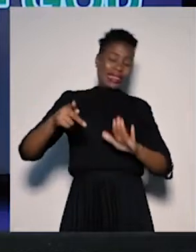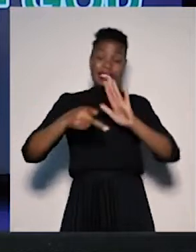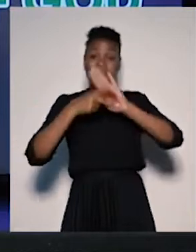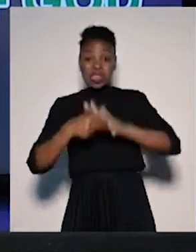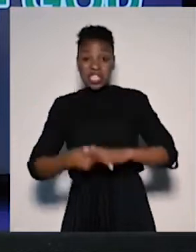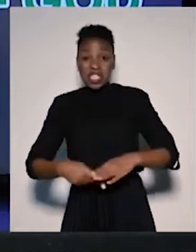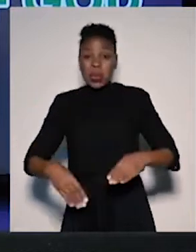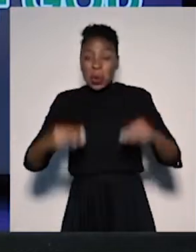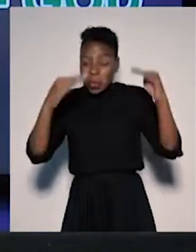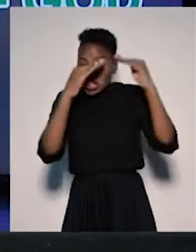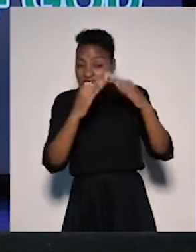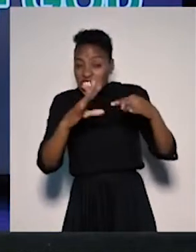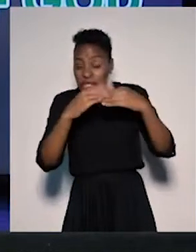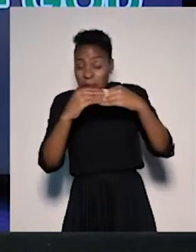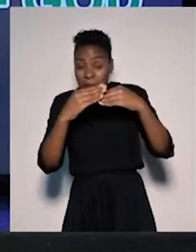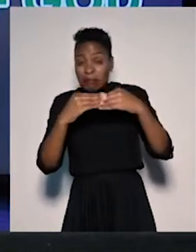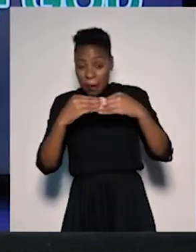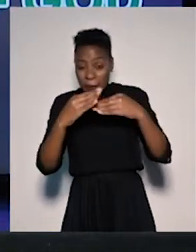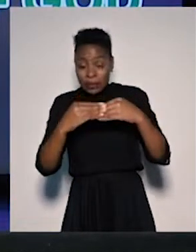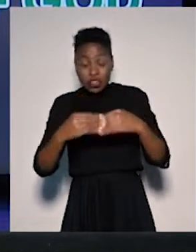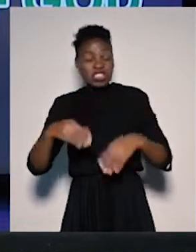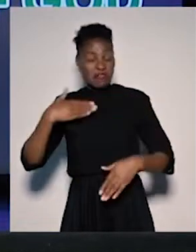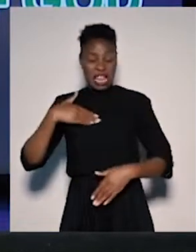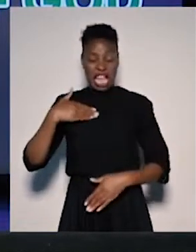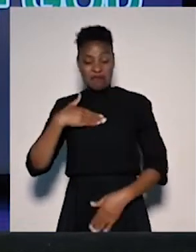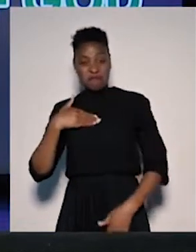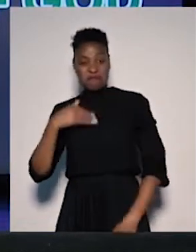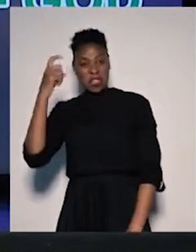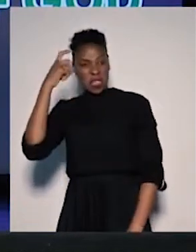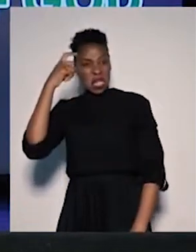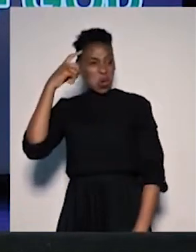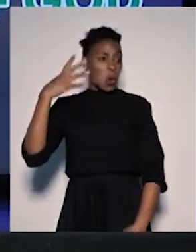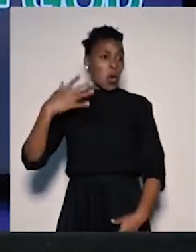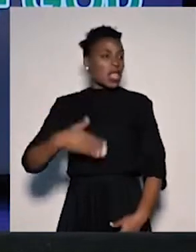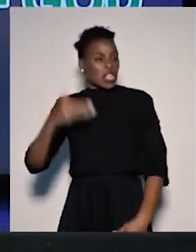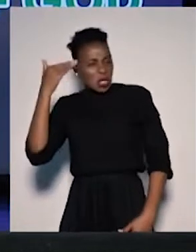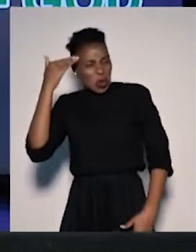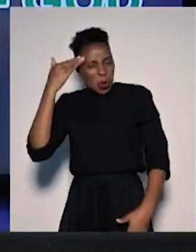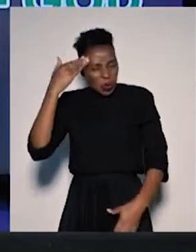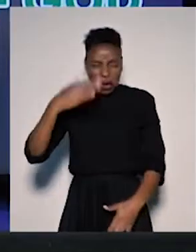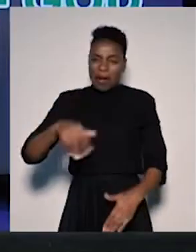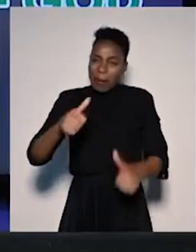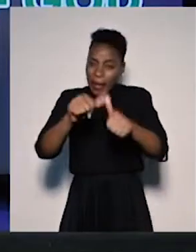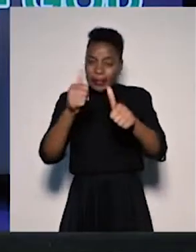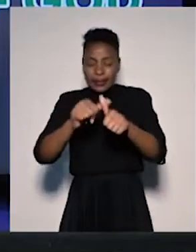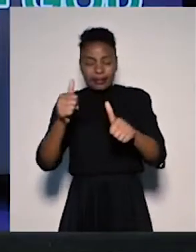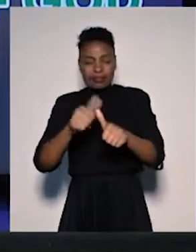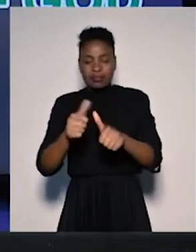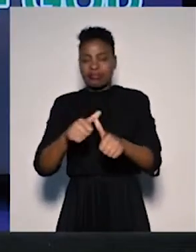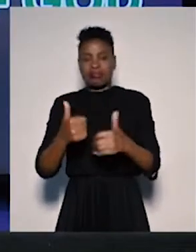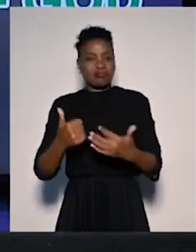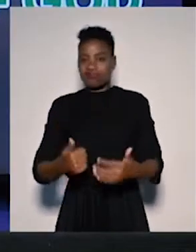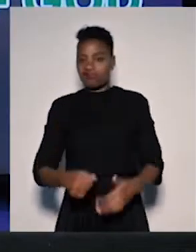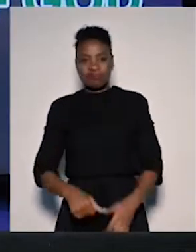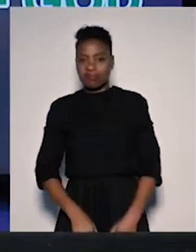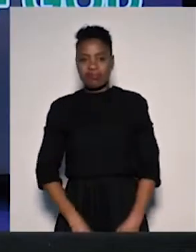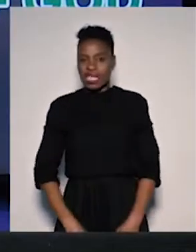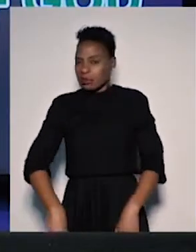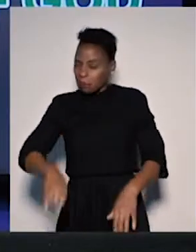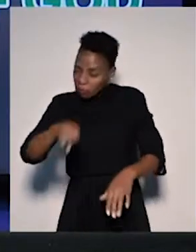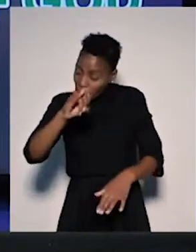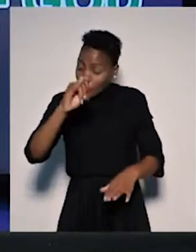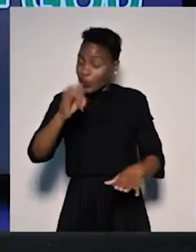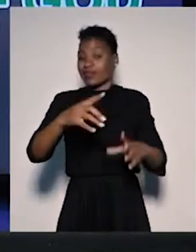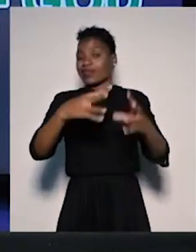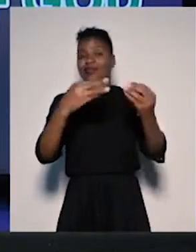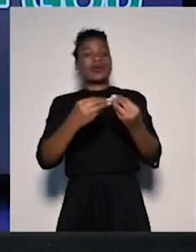think they know better who should be the next pastor. They're being very naive. They're being very naive. So I see them push